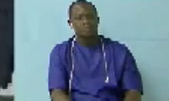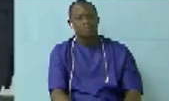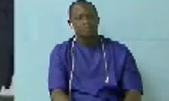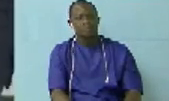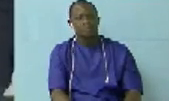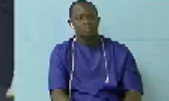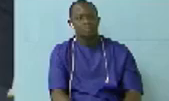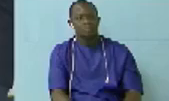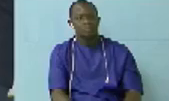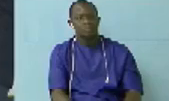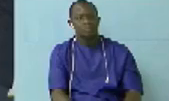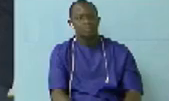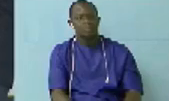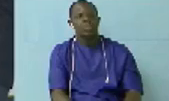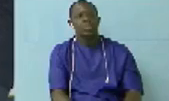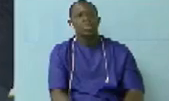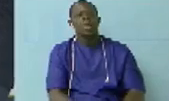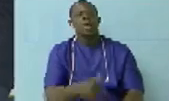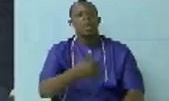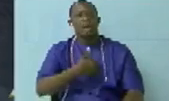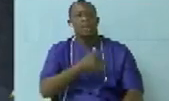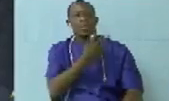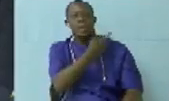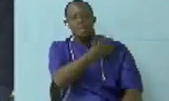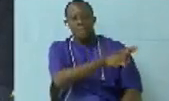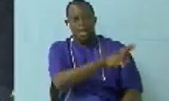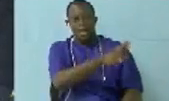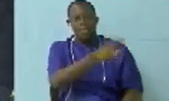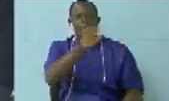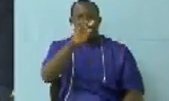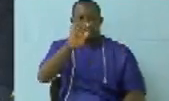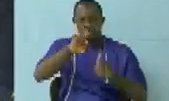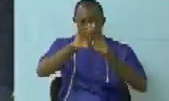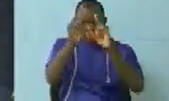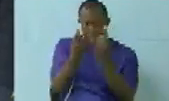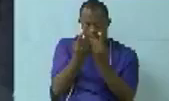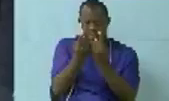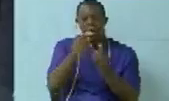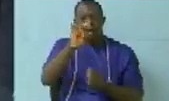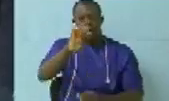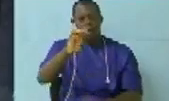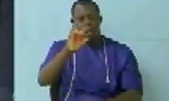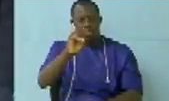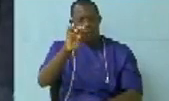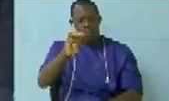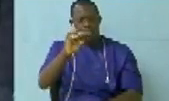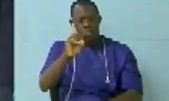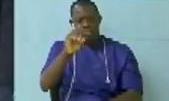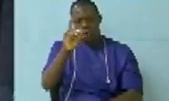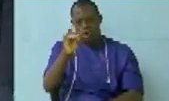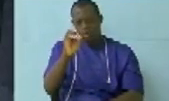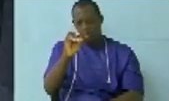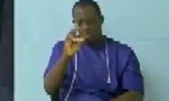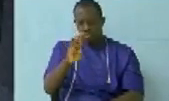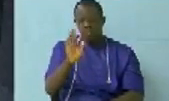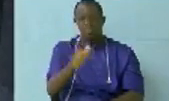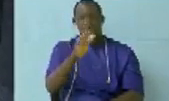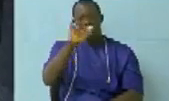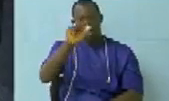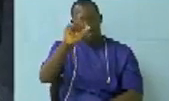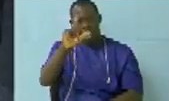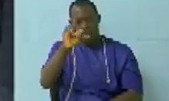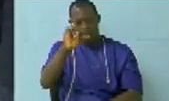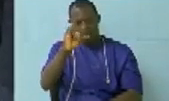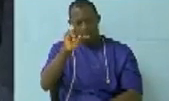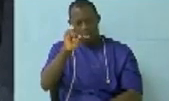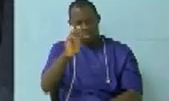I, retired General Momodou Alieu. I, retired General Momodou Alieu. Do swear that. Do swear that. I'll speak the truth. I speak the truth. The whole truth. The